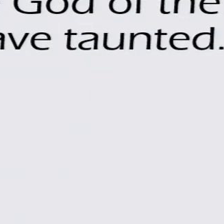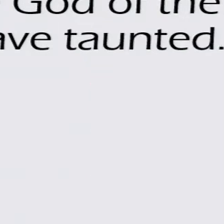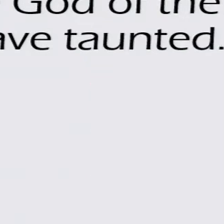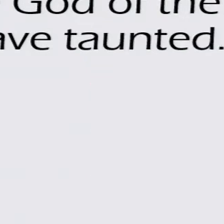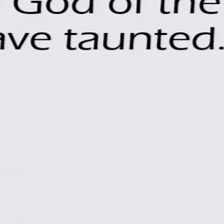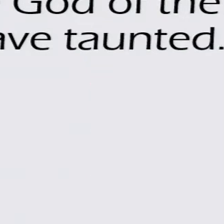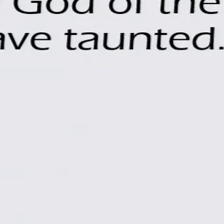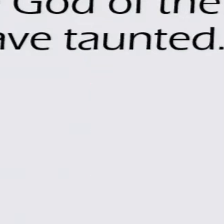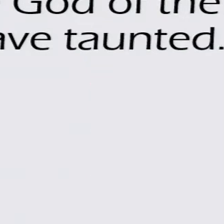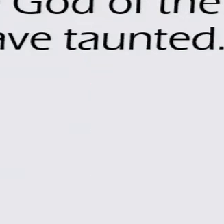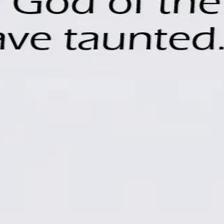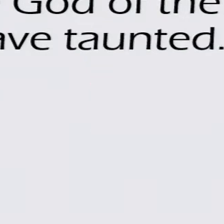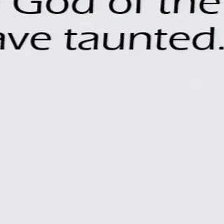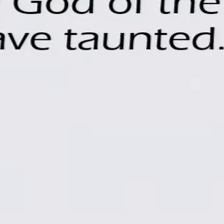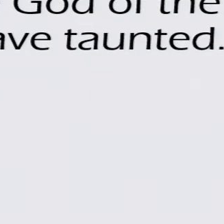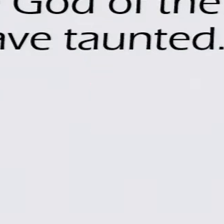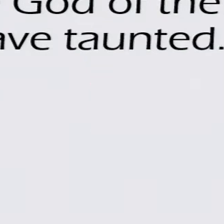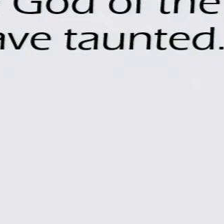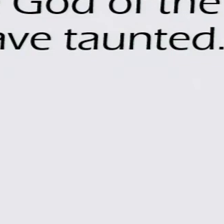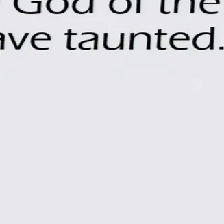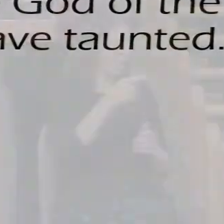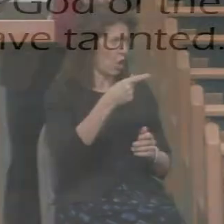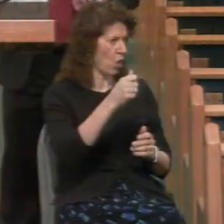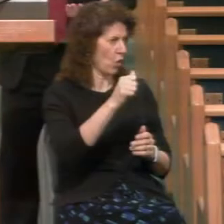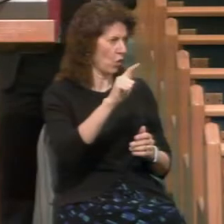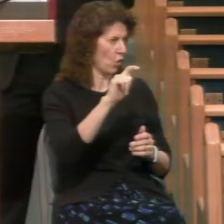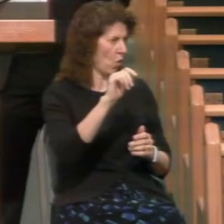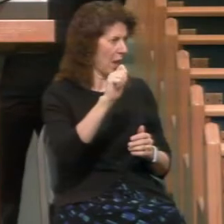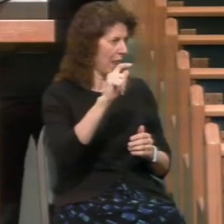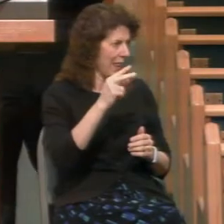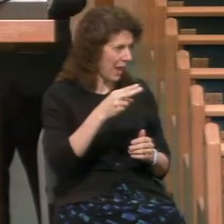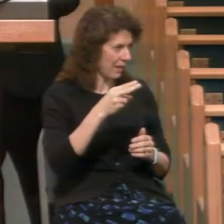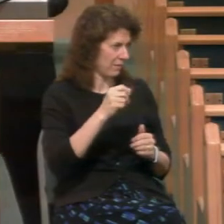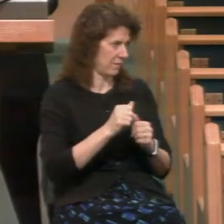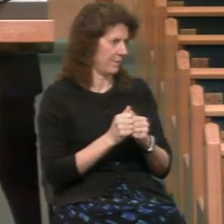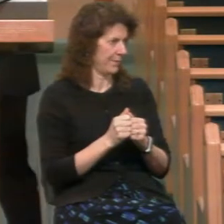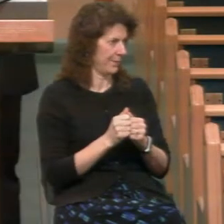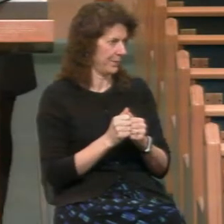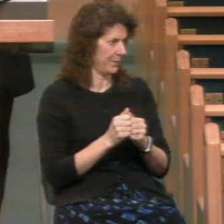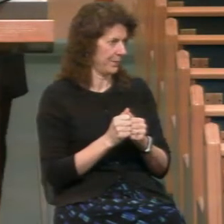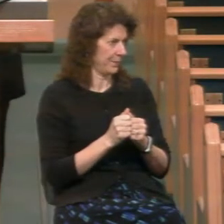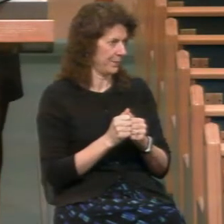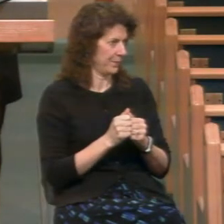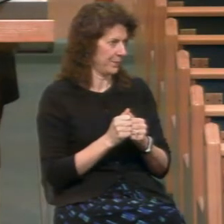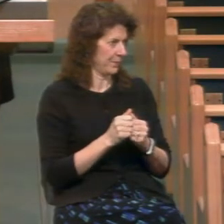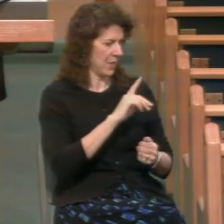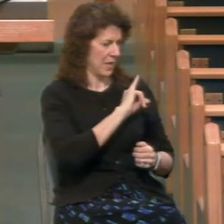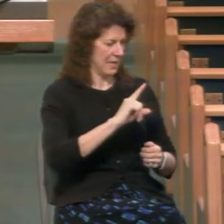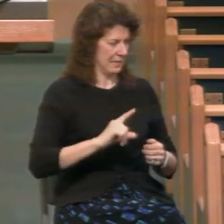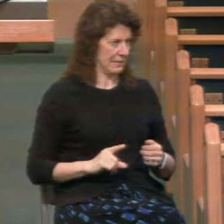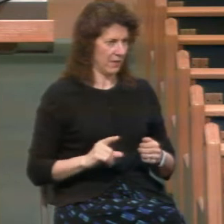right, yes. He killed Goliath, and this is that context. They face off in the